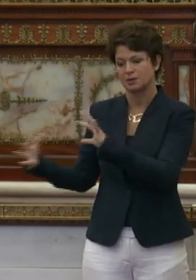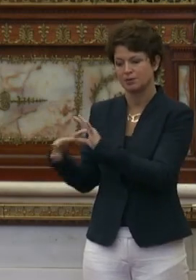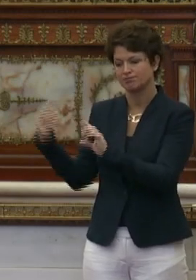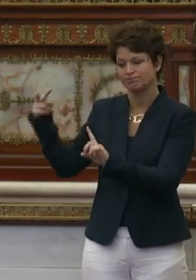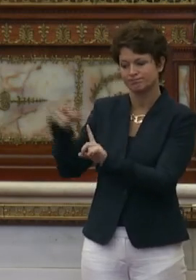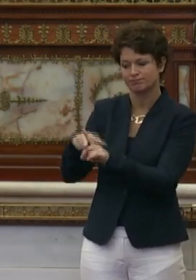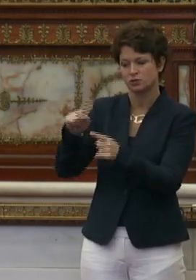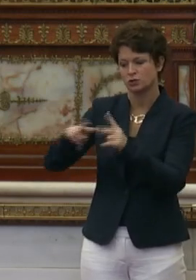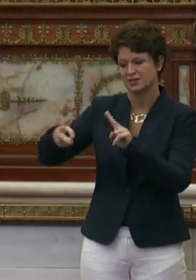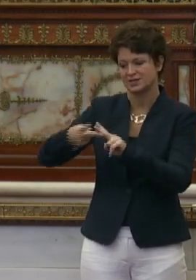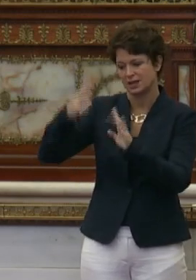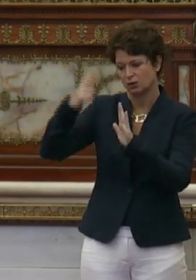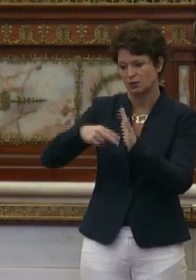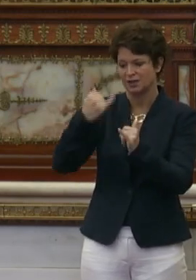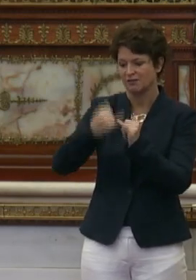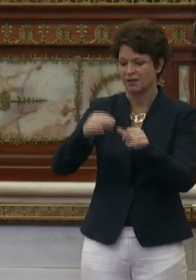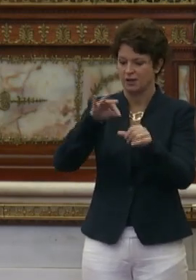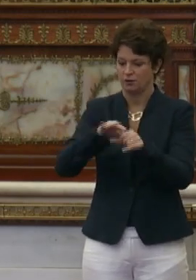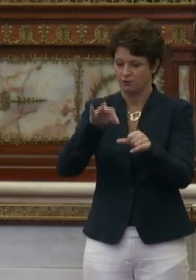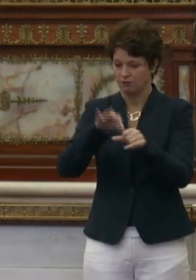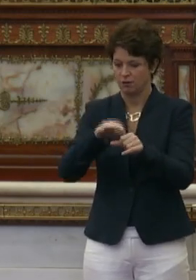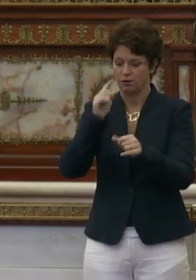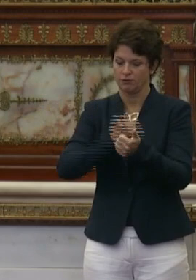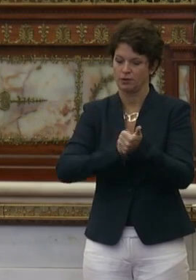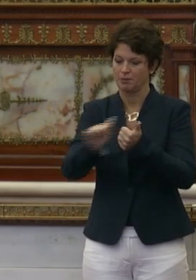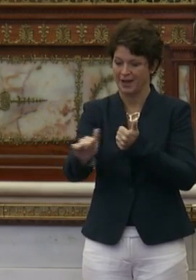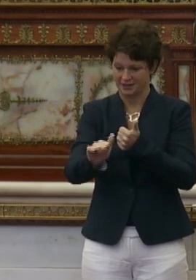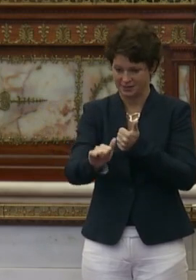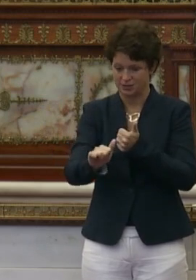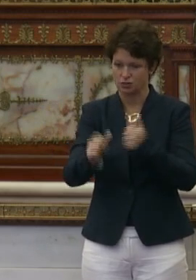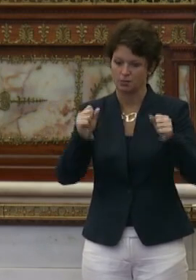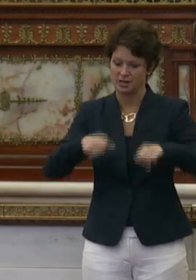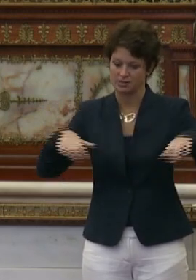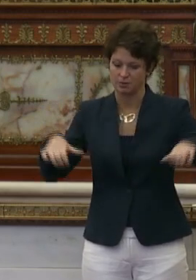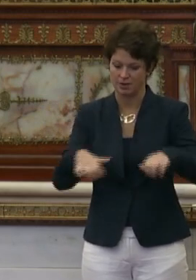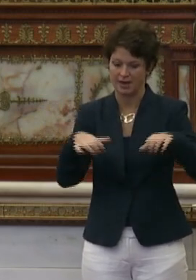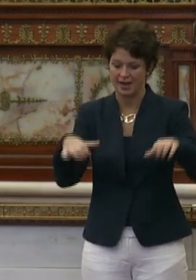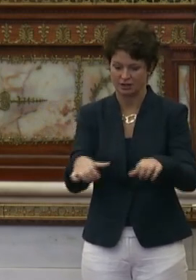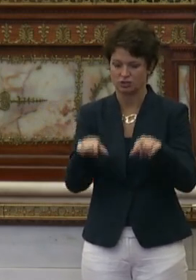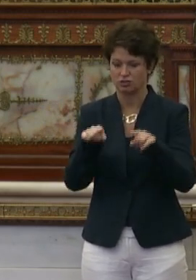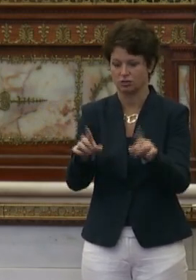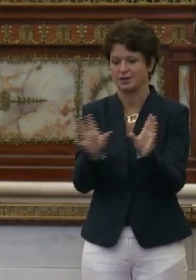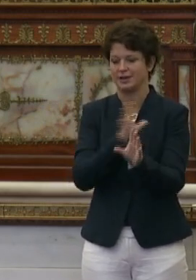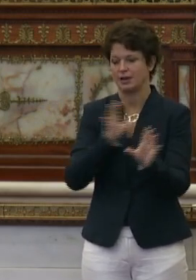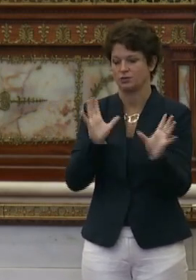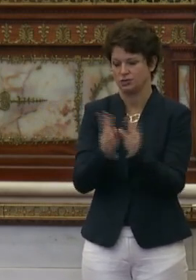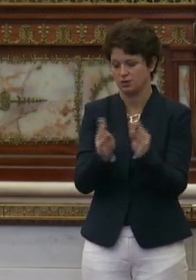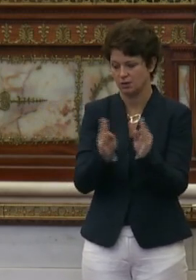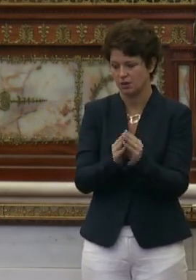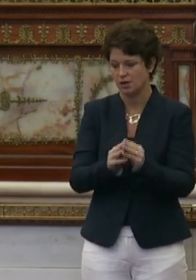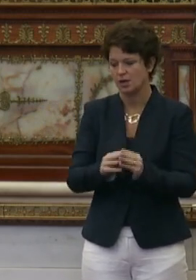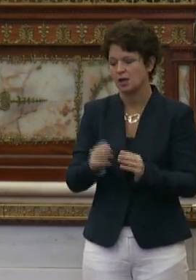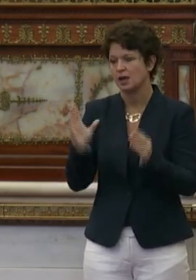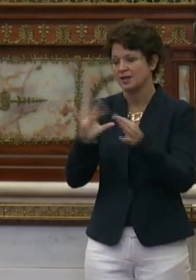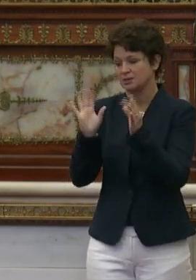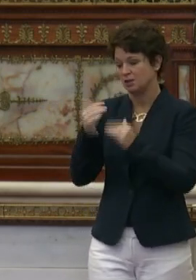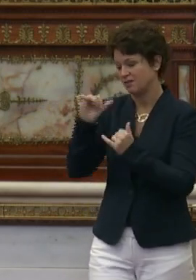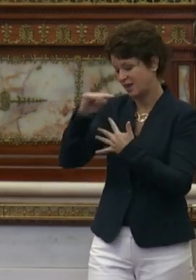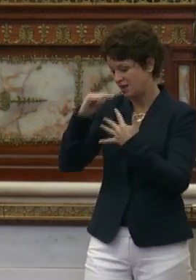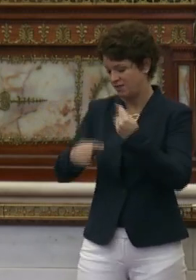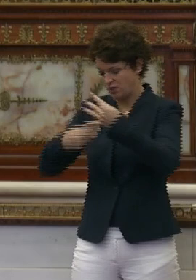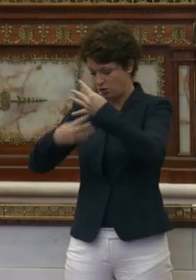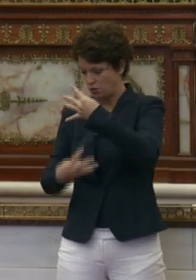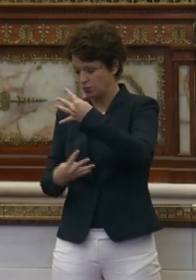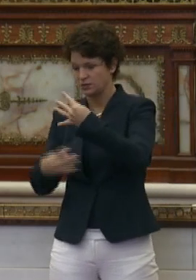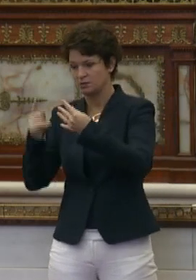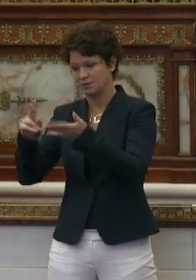of the second reading and final passage calendars for possible action at a session of council. A speaker on any of those